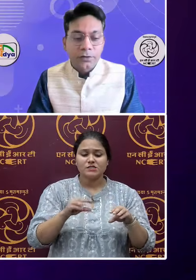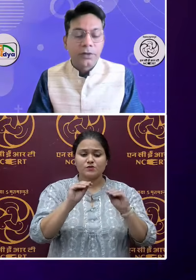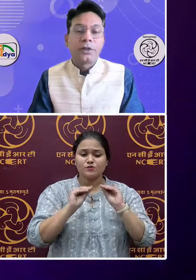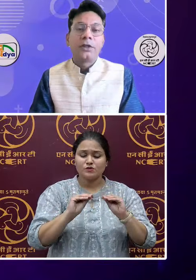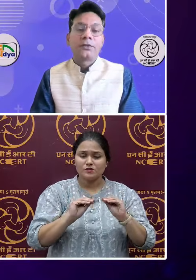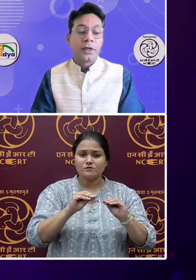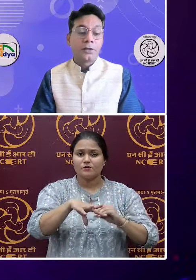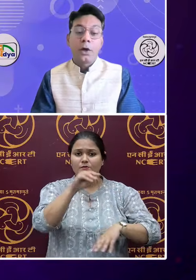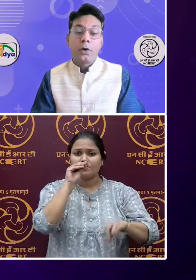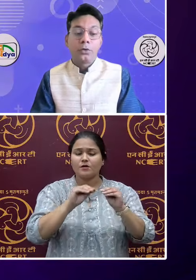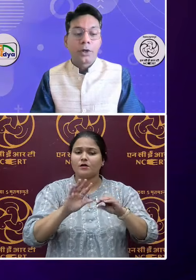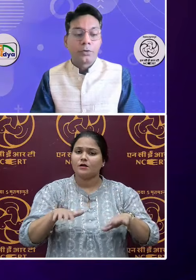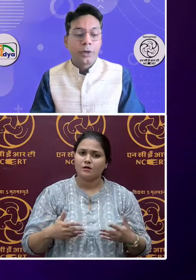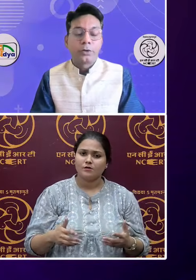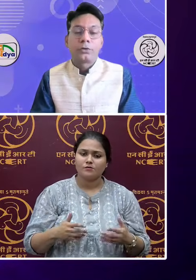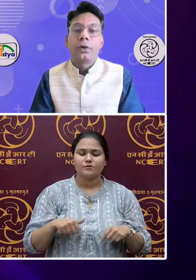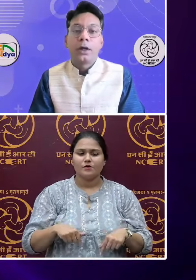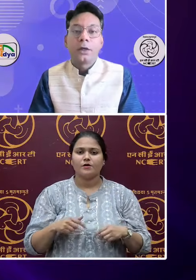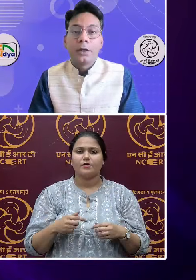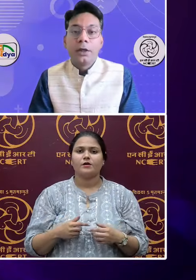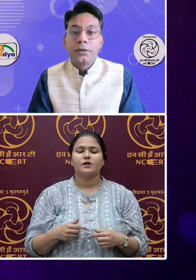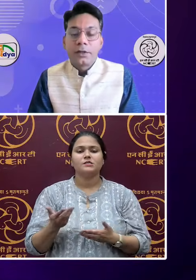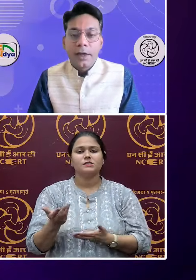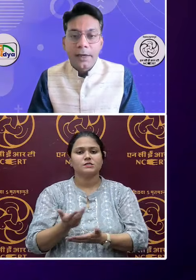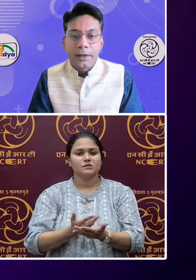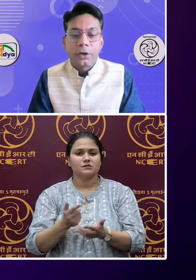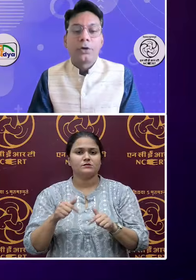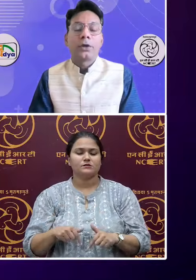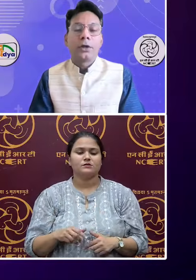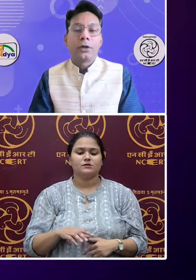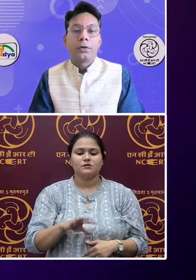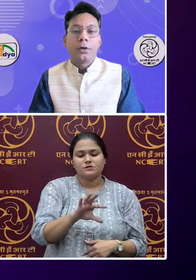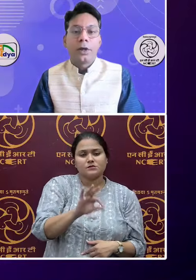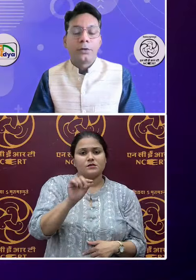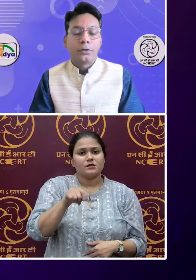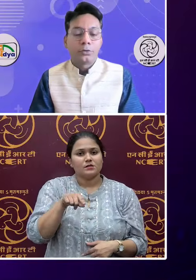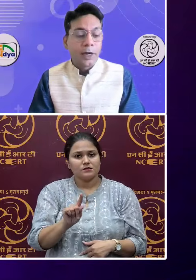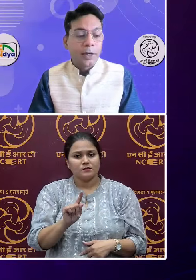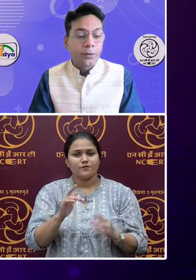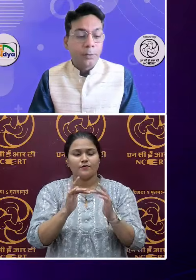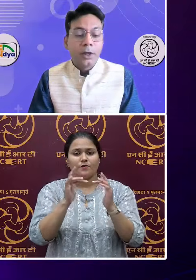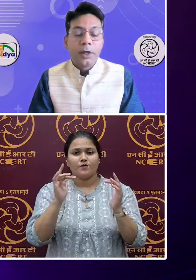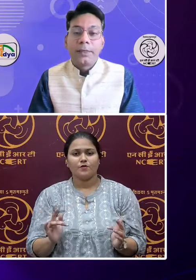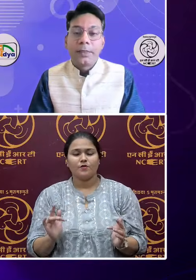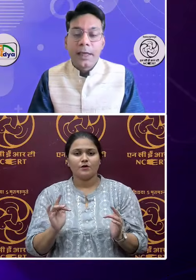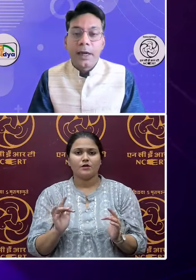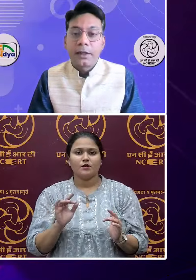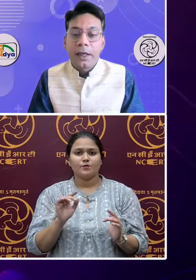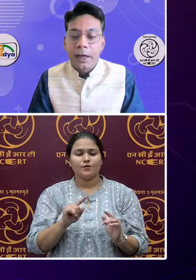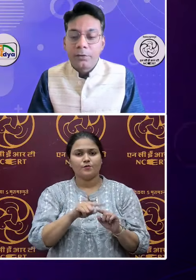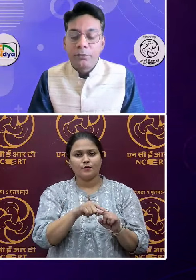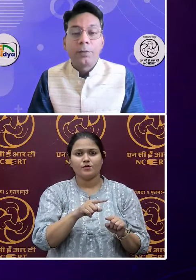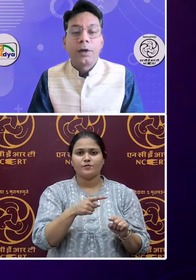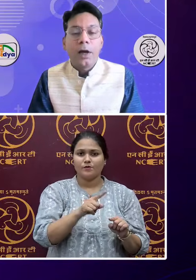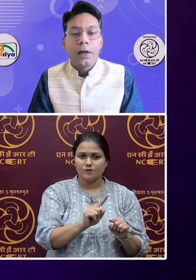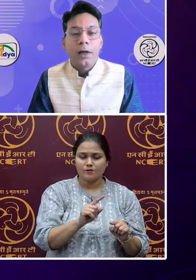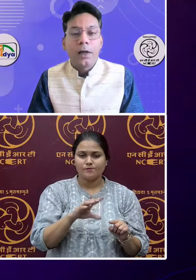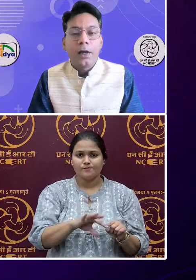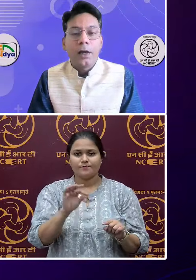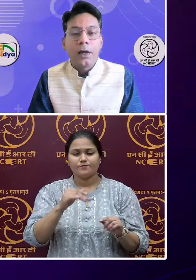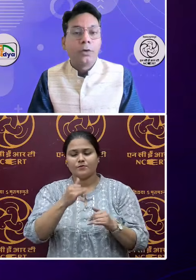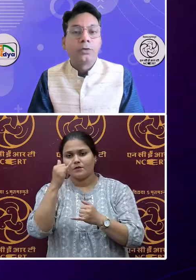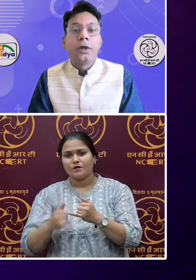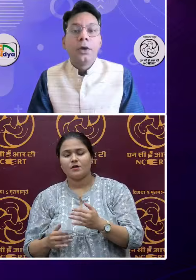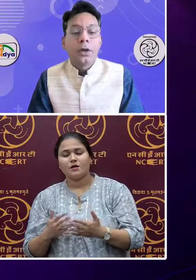also discussing these things, how you are going to select your online course platform, and then at the end we will